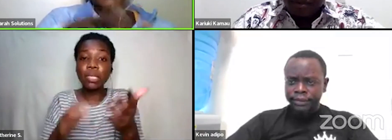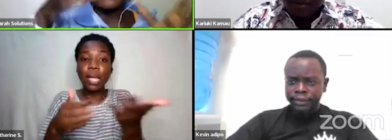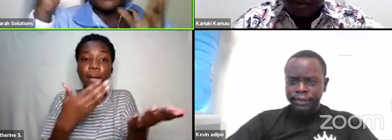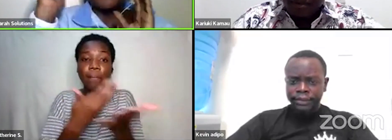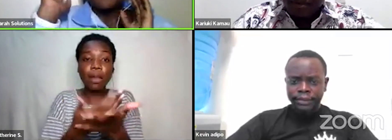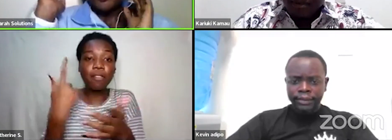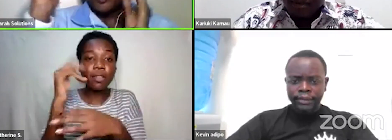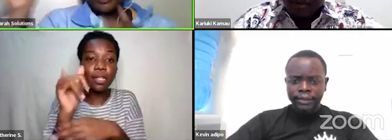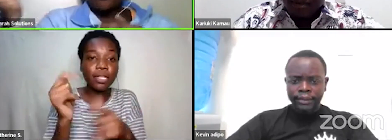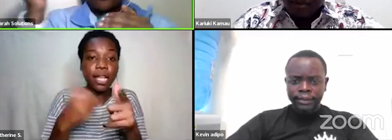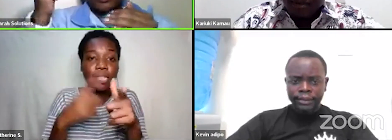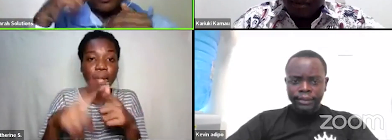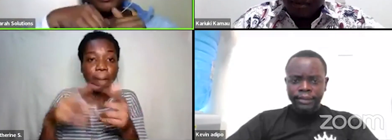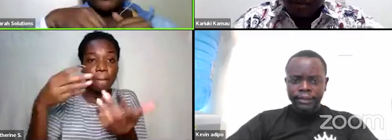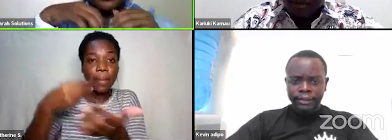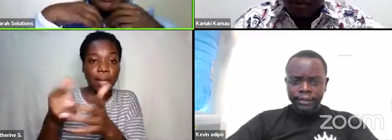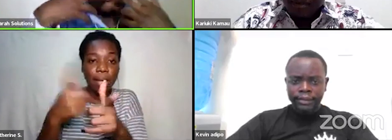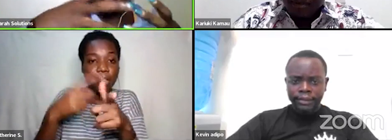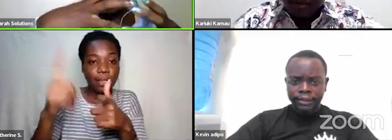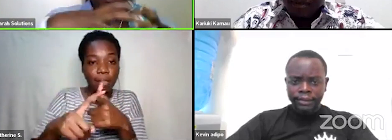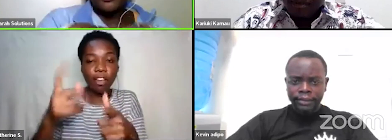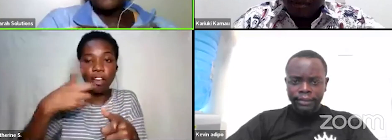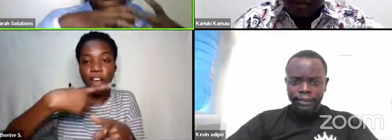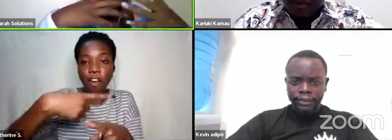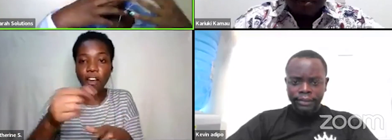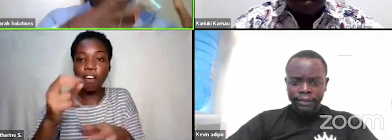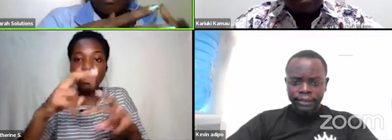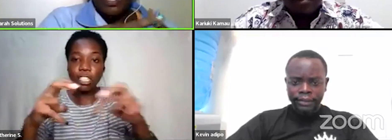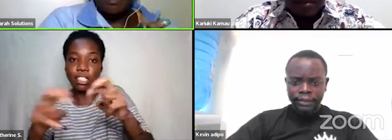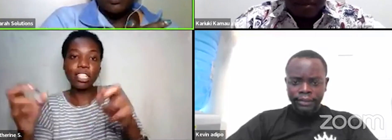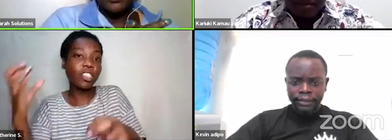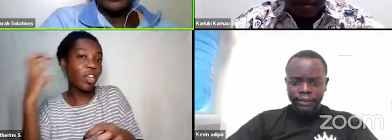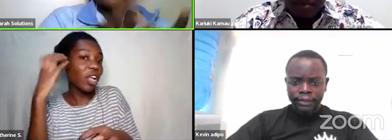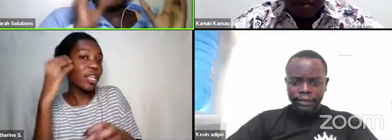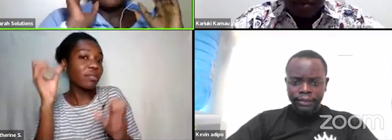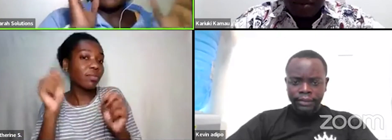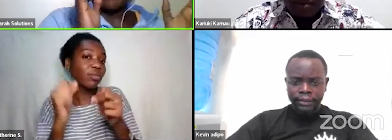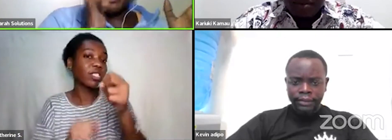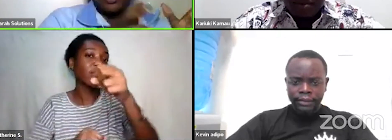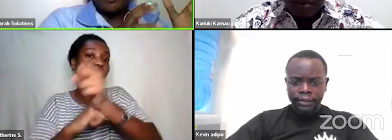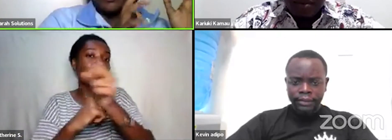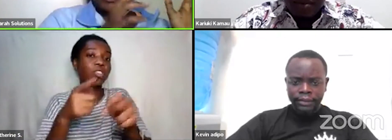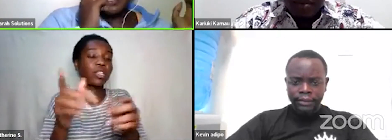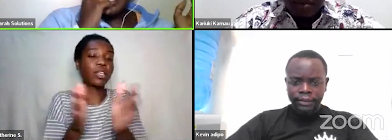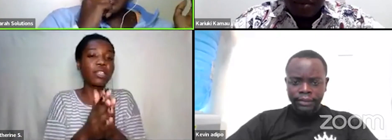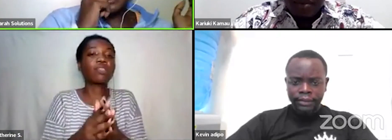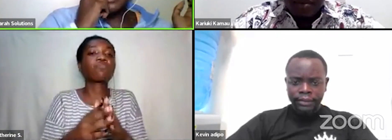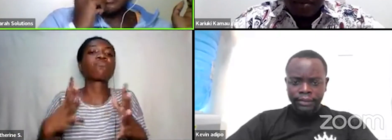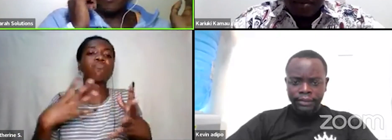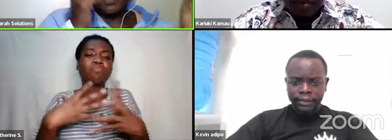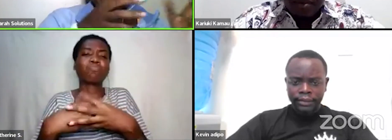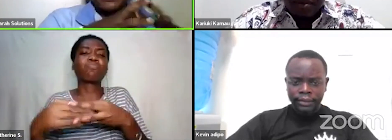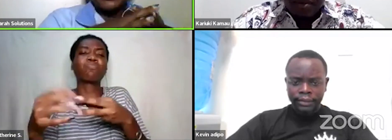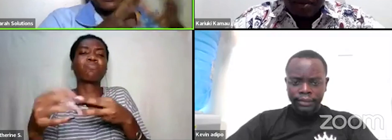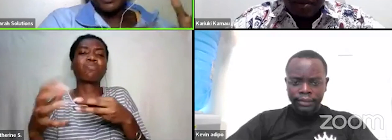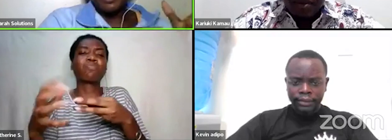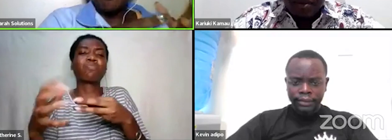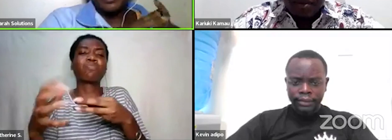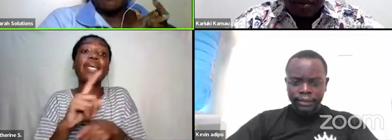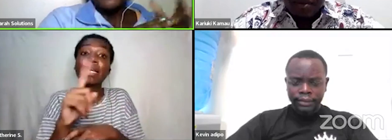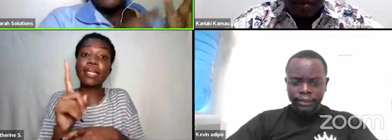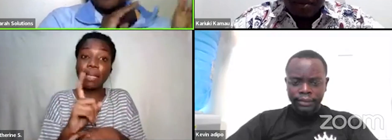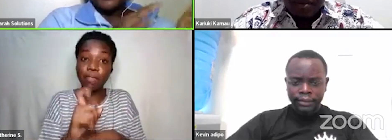the exemptions, and then go and look for a college that will support you and that you're comfortable with. But the examination body, like CASNEB works,